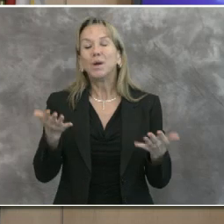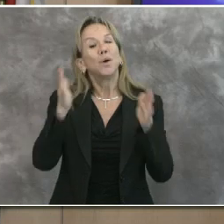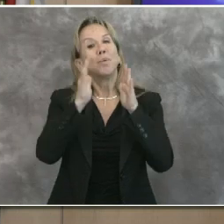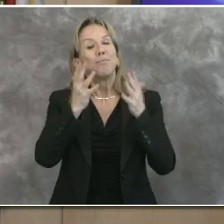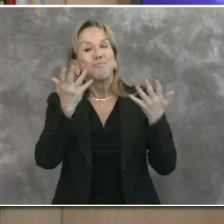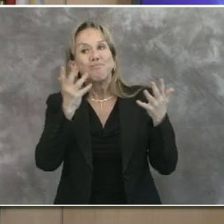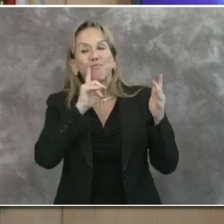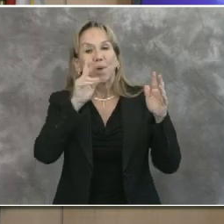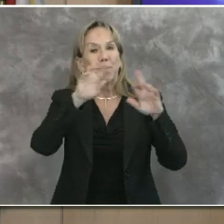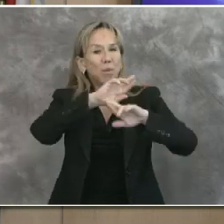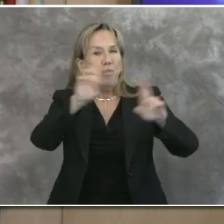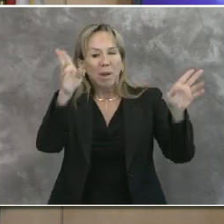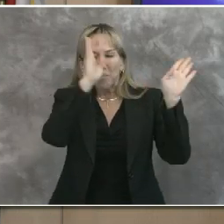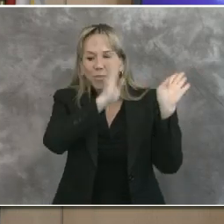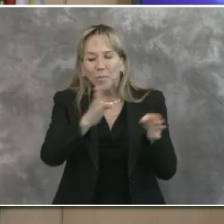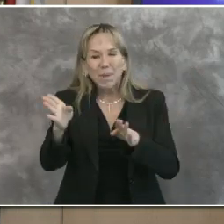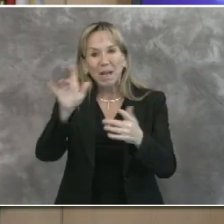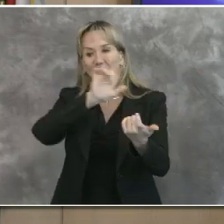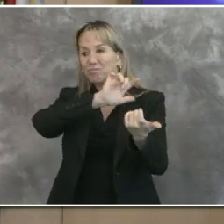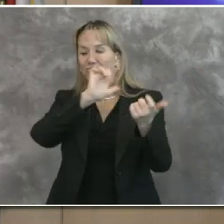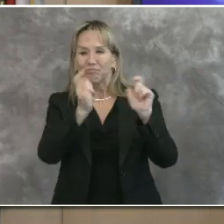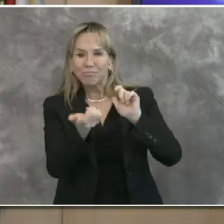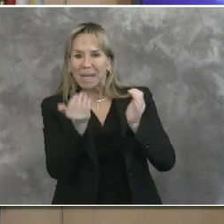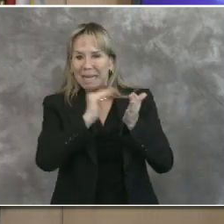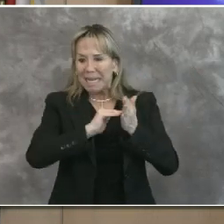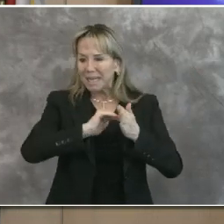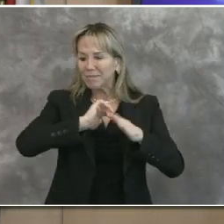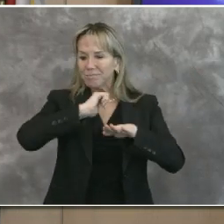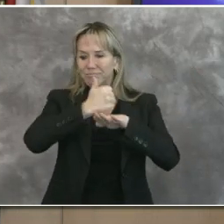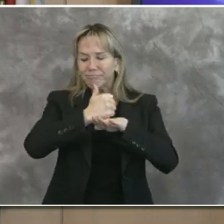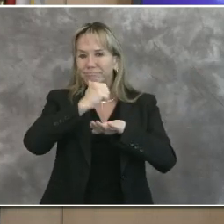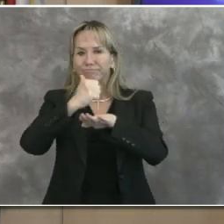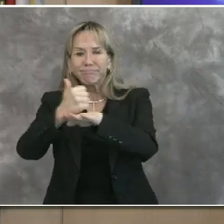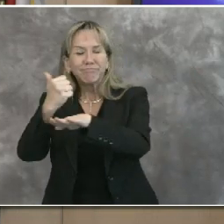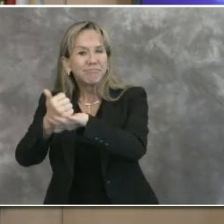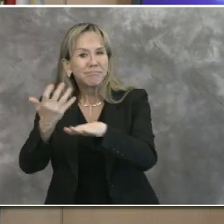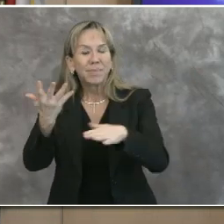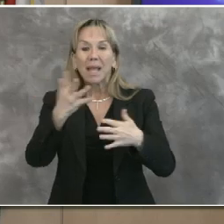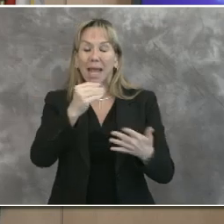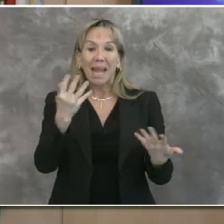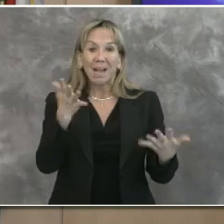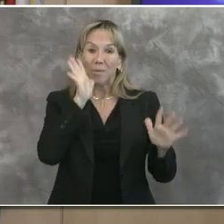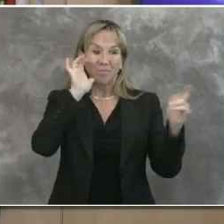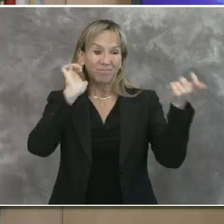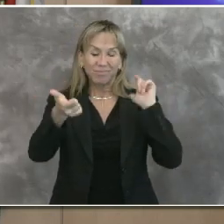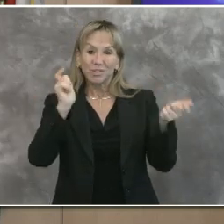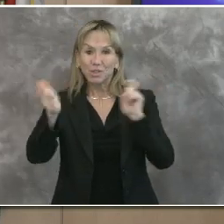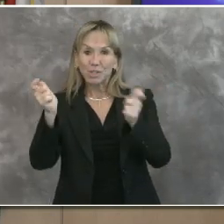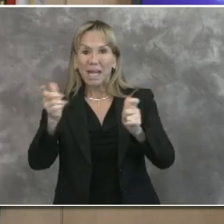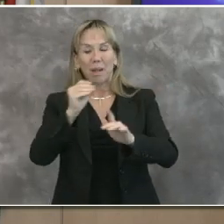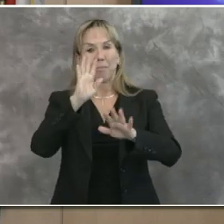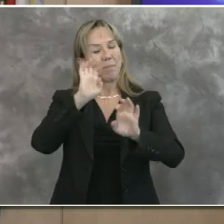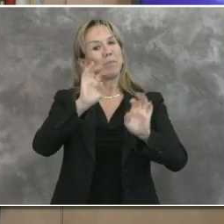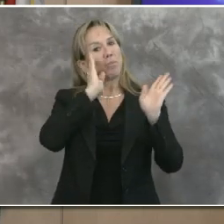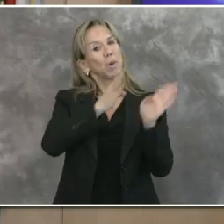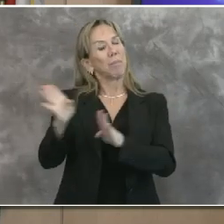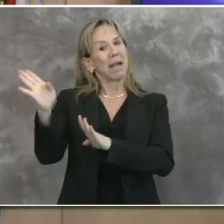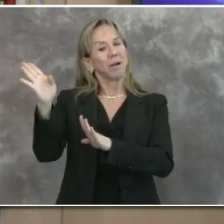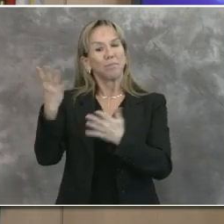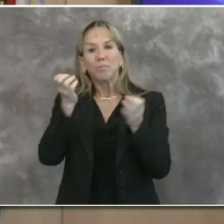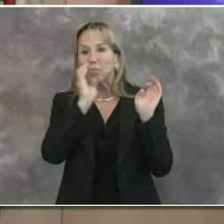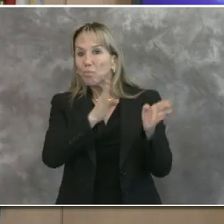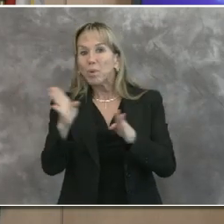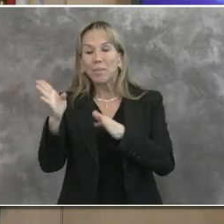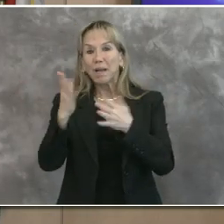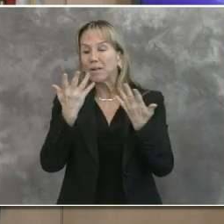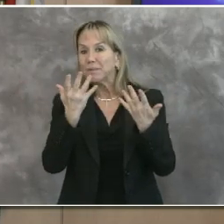rebuild, and preparing to continue to be patient in a situation that is not only ever changing, but a situation that has multiple sources